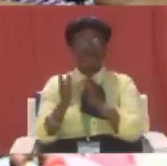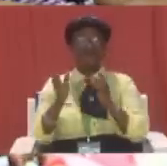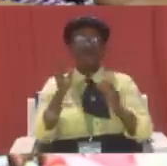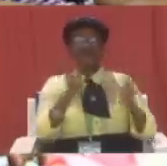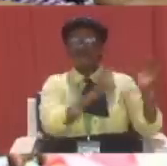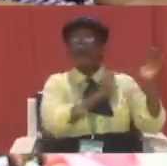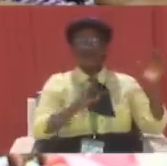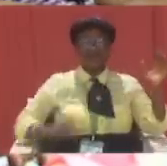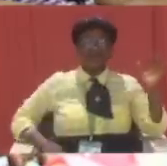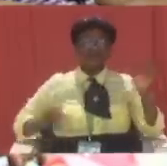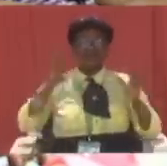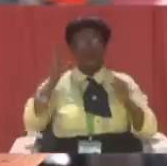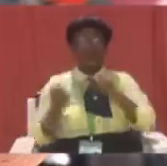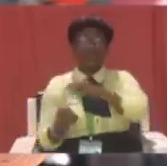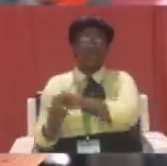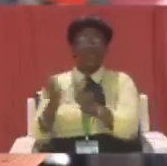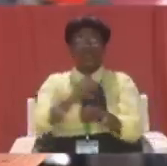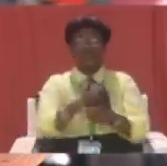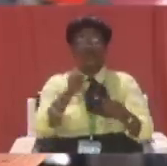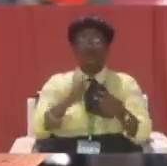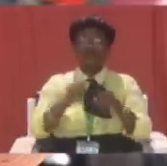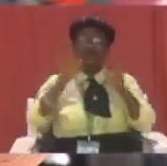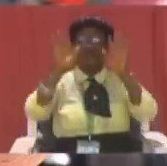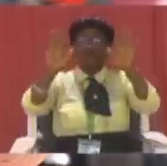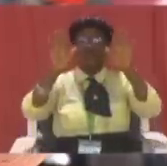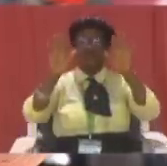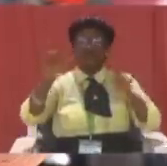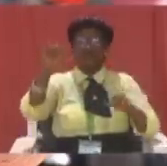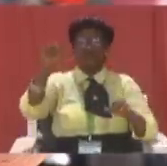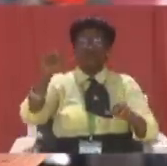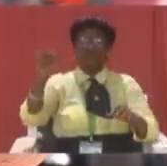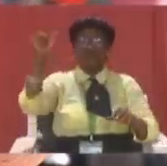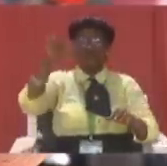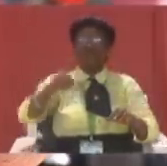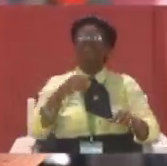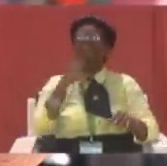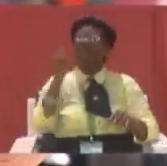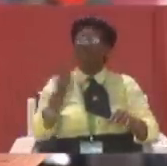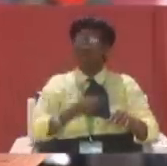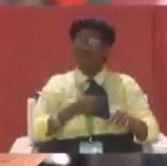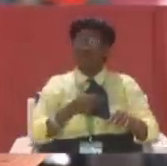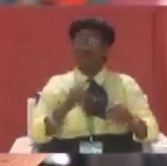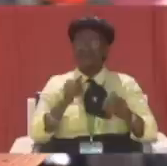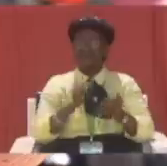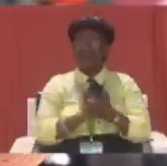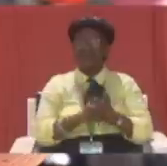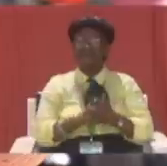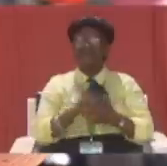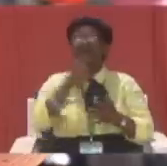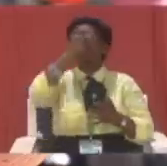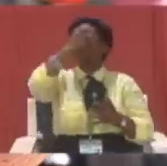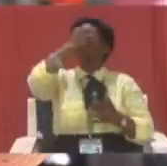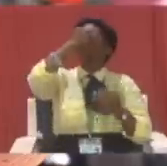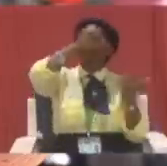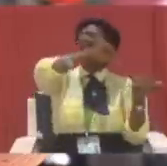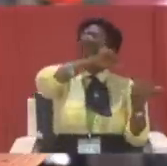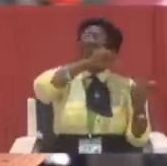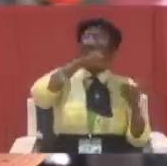And then it tells us that the baptism in the Holy Spirit will help sustain the wonder.